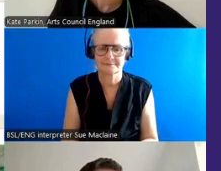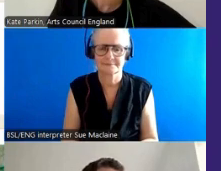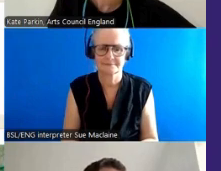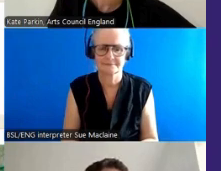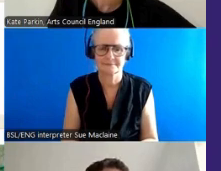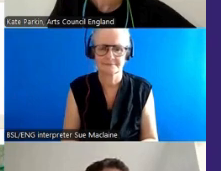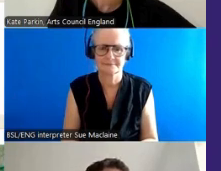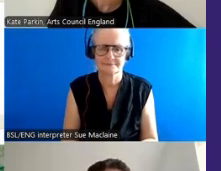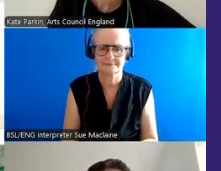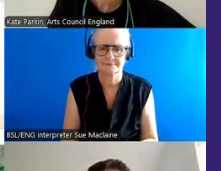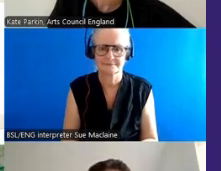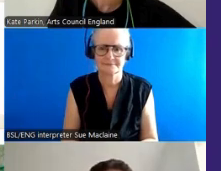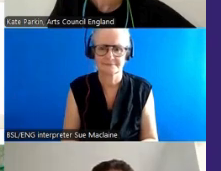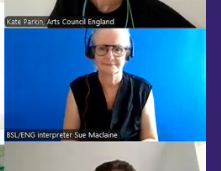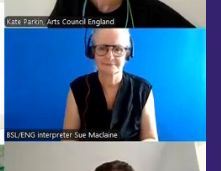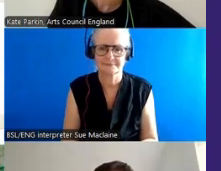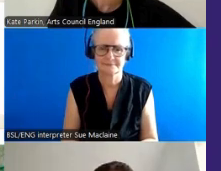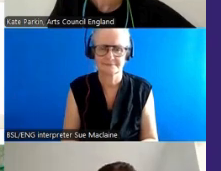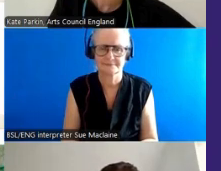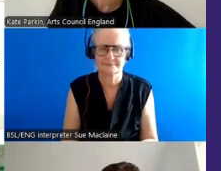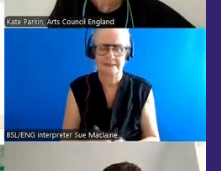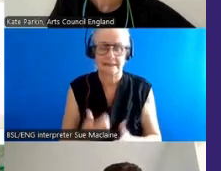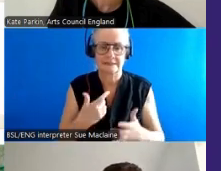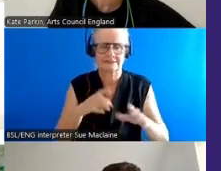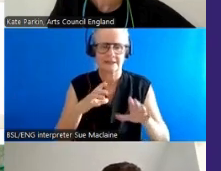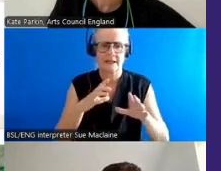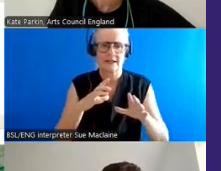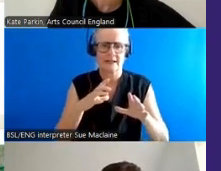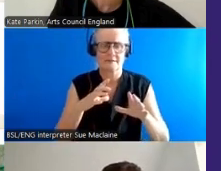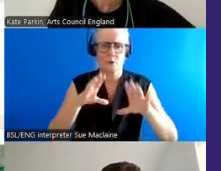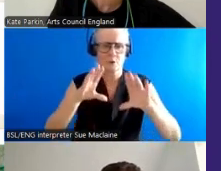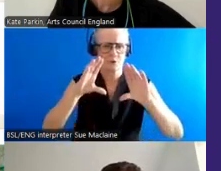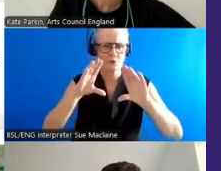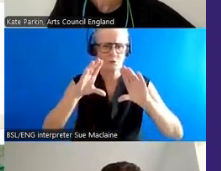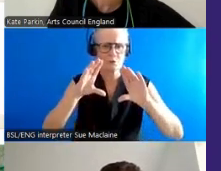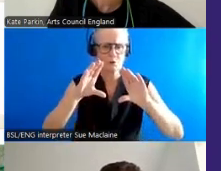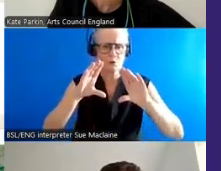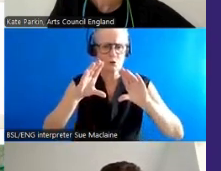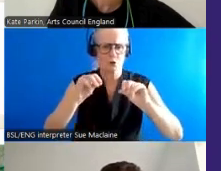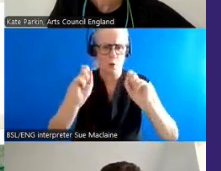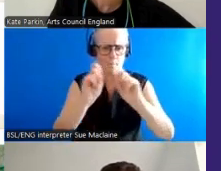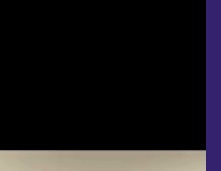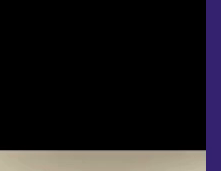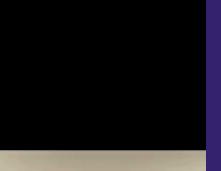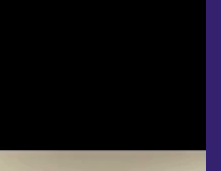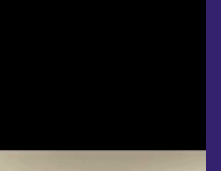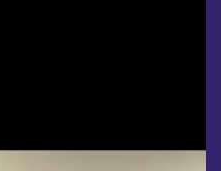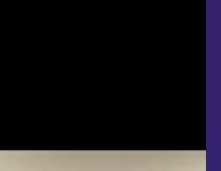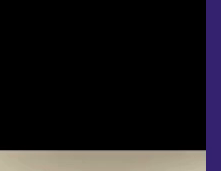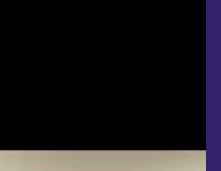Sorry, I'm actually going to stop sharing and do this more effectively. So if you just bear with me a moment.